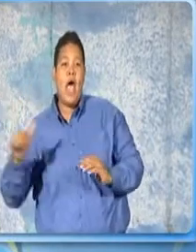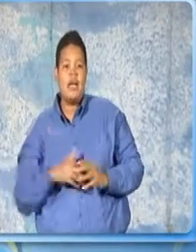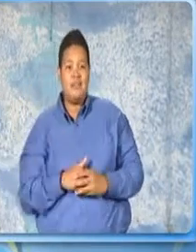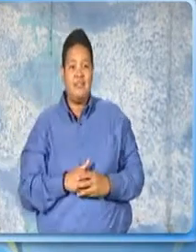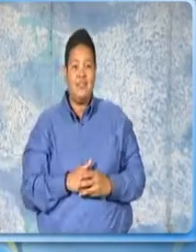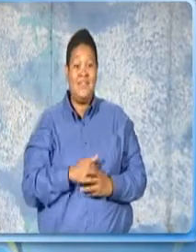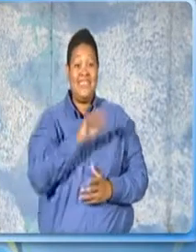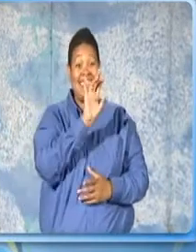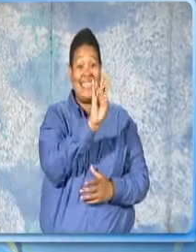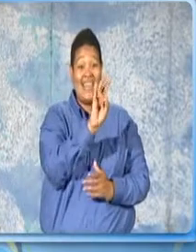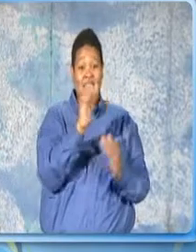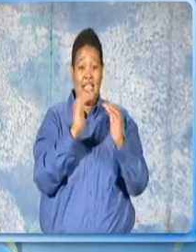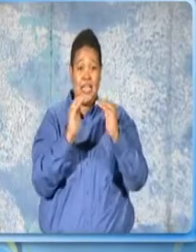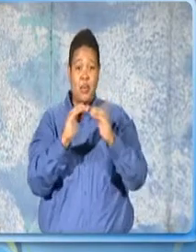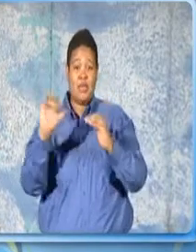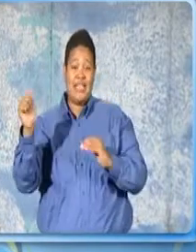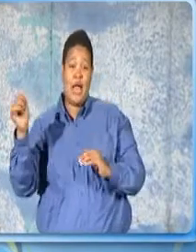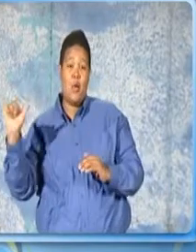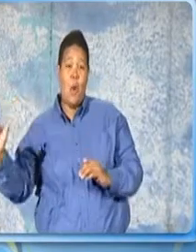7 equals 10y.